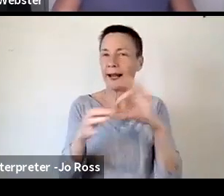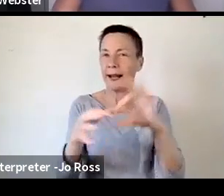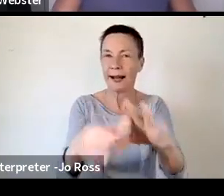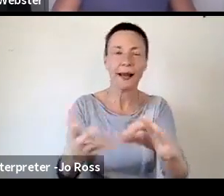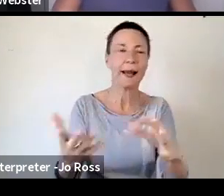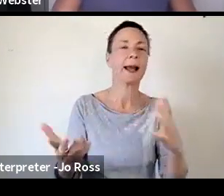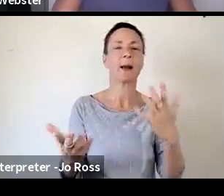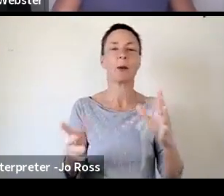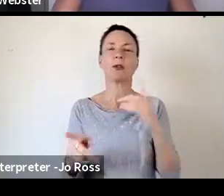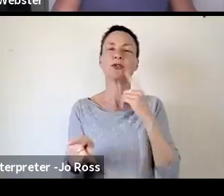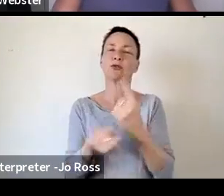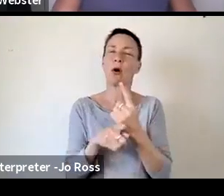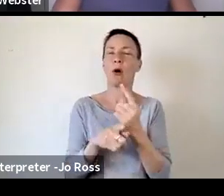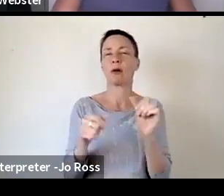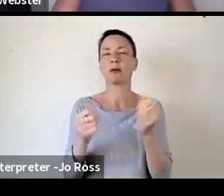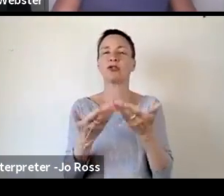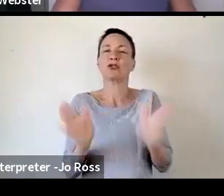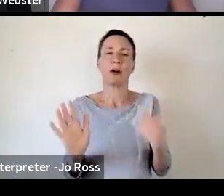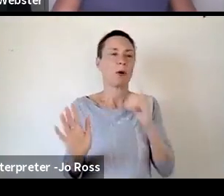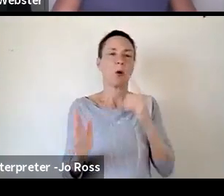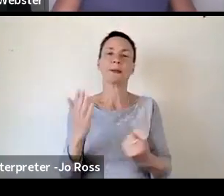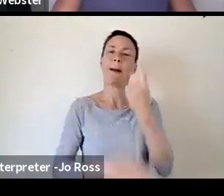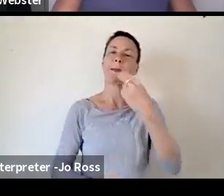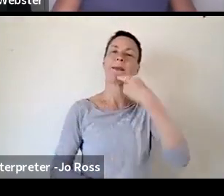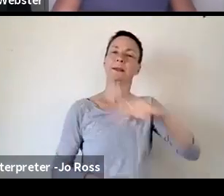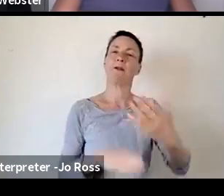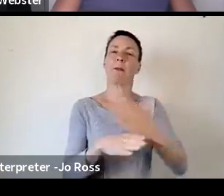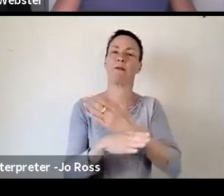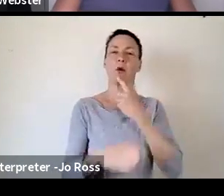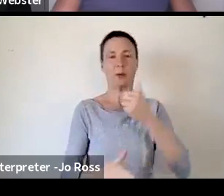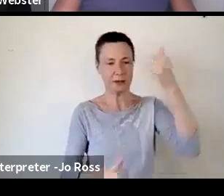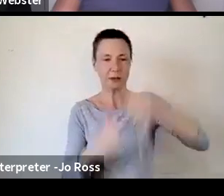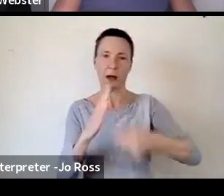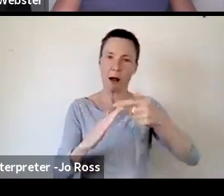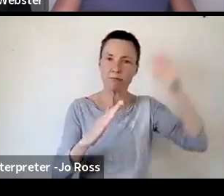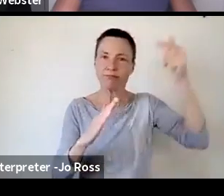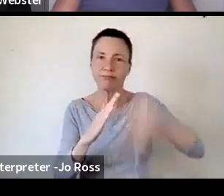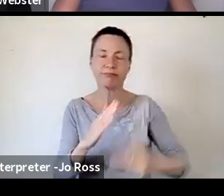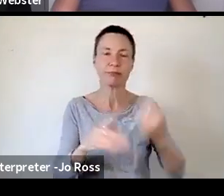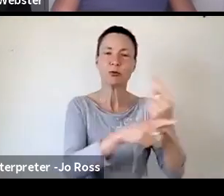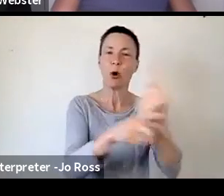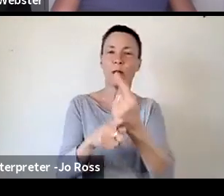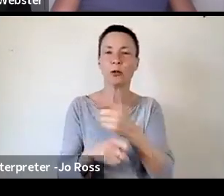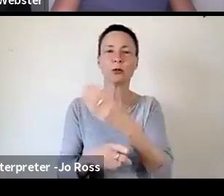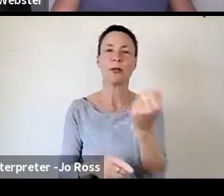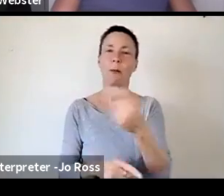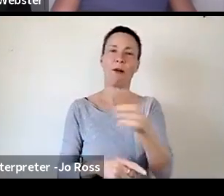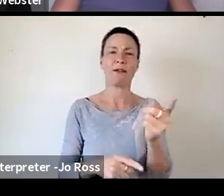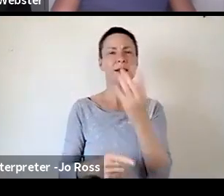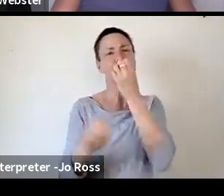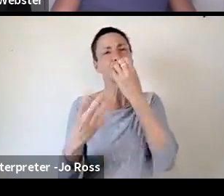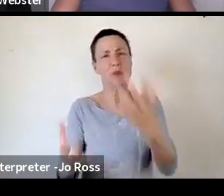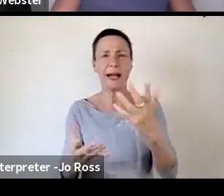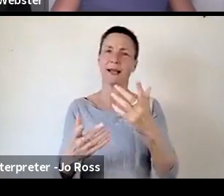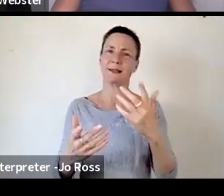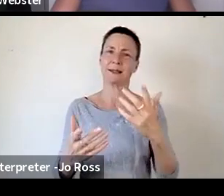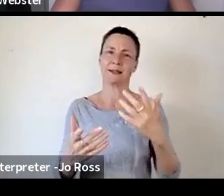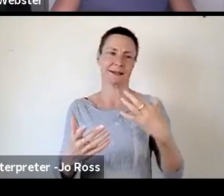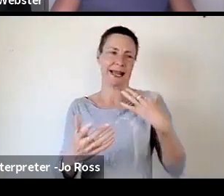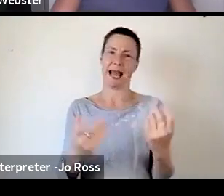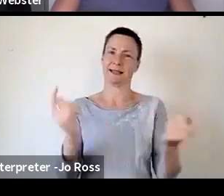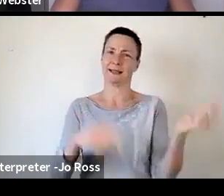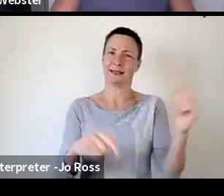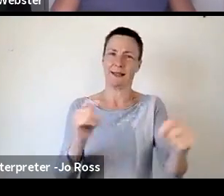just chat about what we are doing here today before we launch into speaking to some of these brilliant guests that we've managed